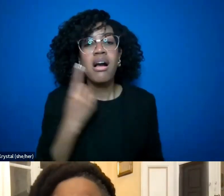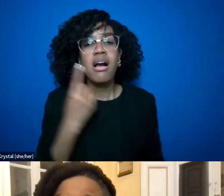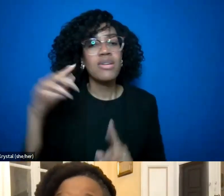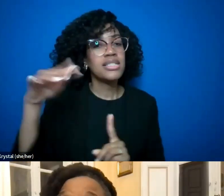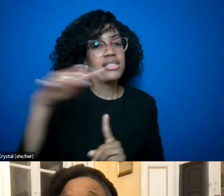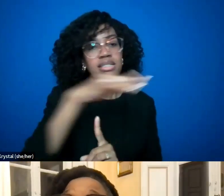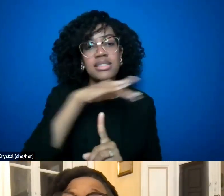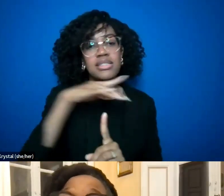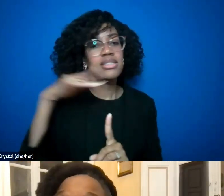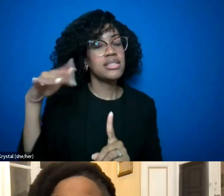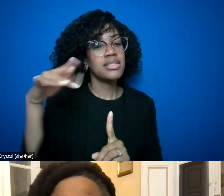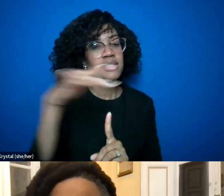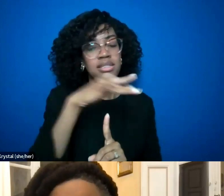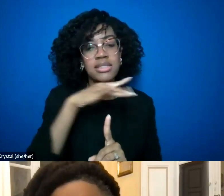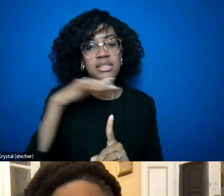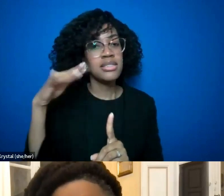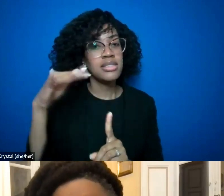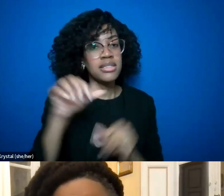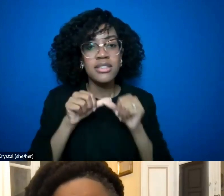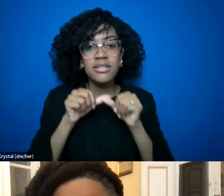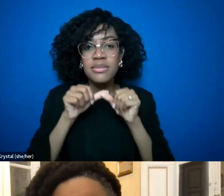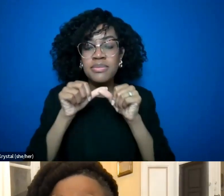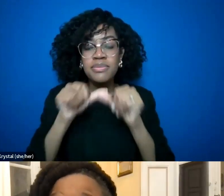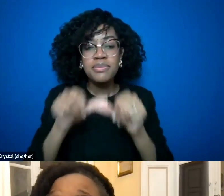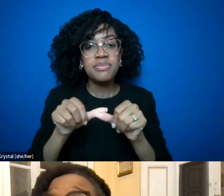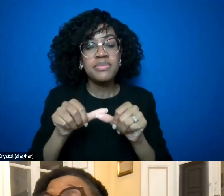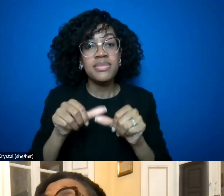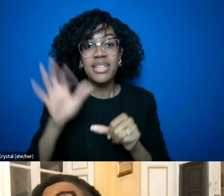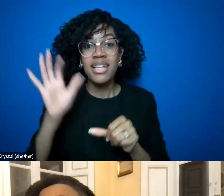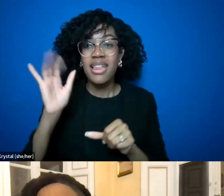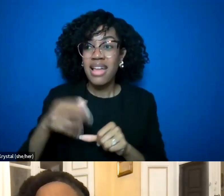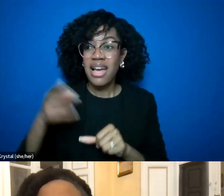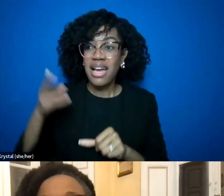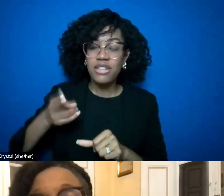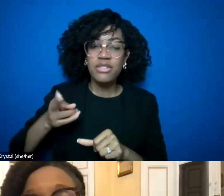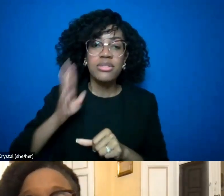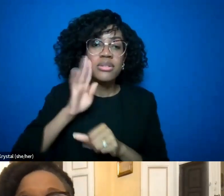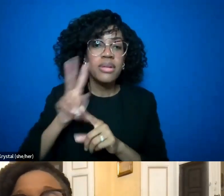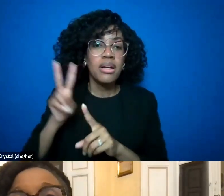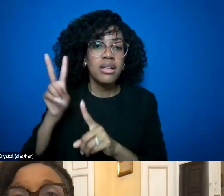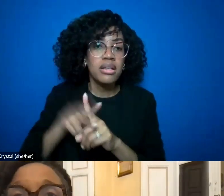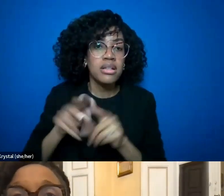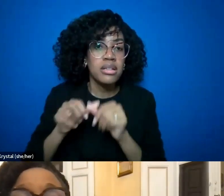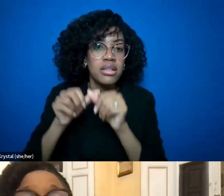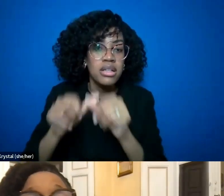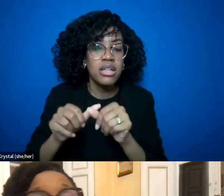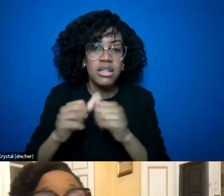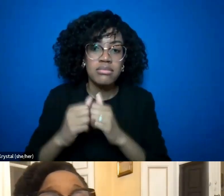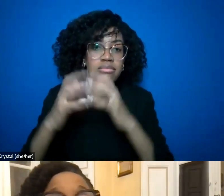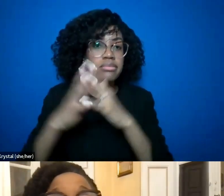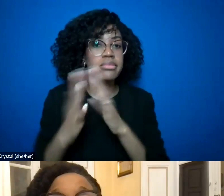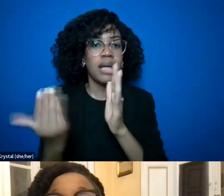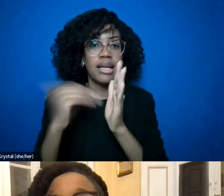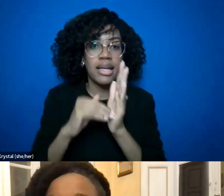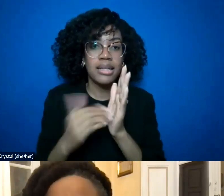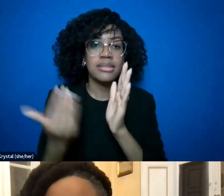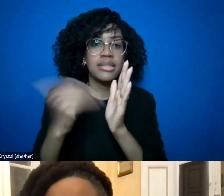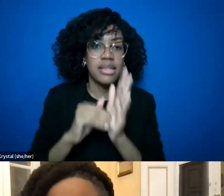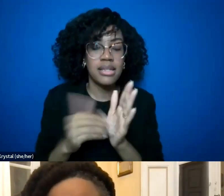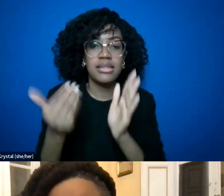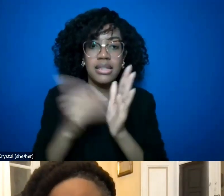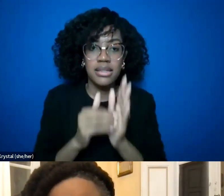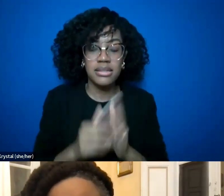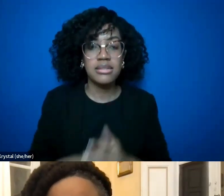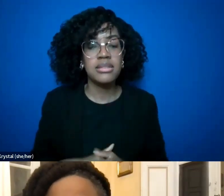there to be reactivated again. There's so many people who would say things like, you know, well, it